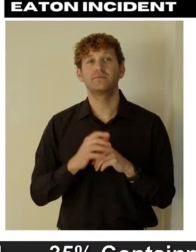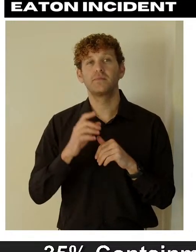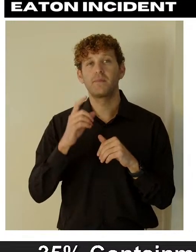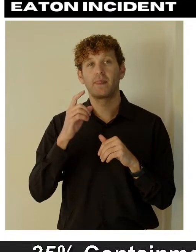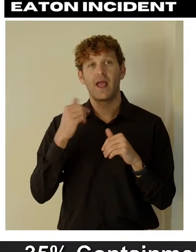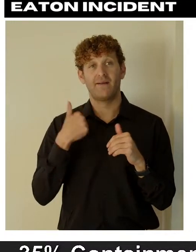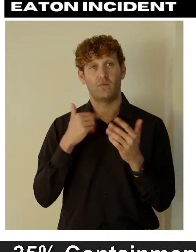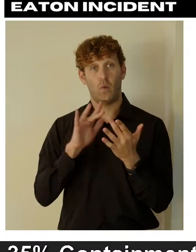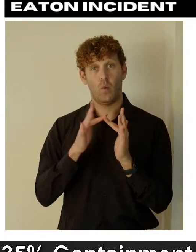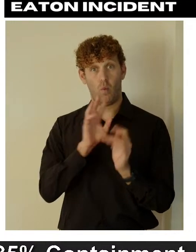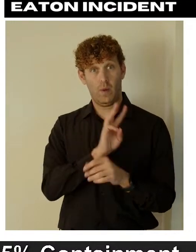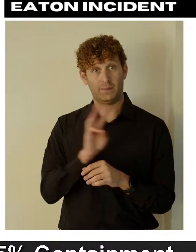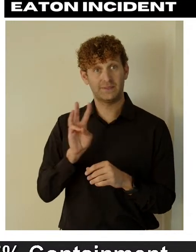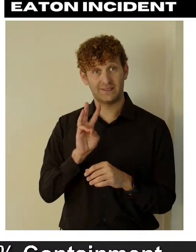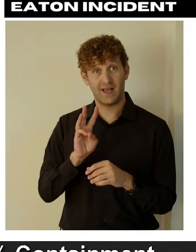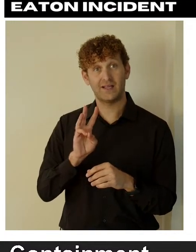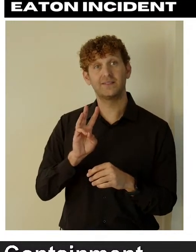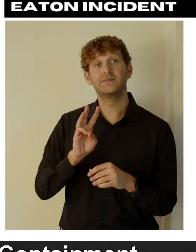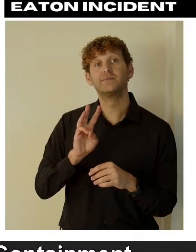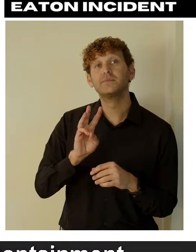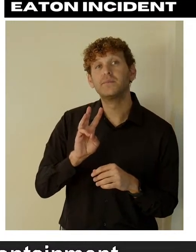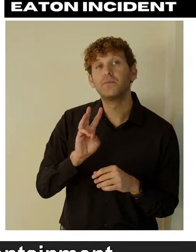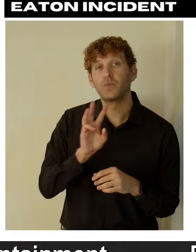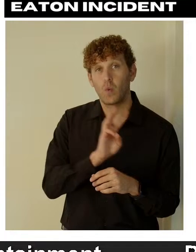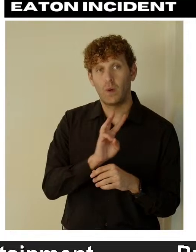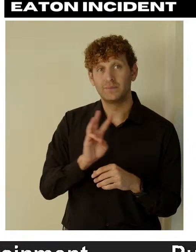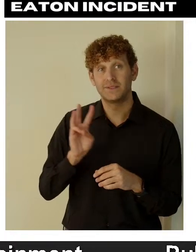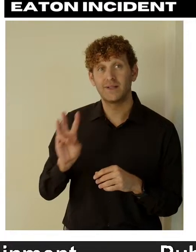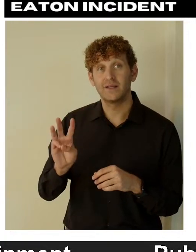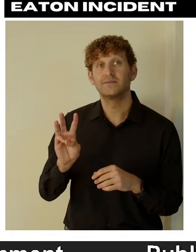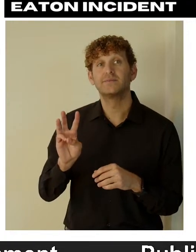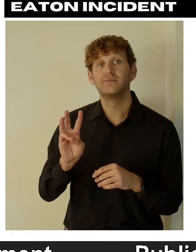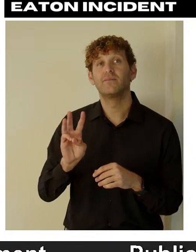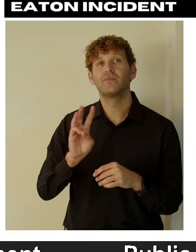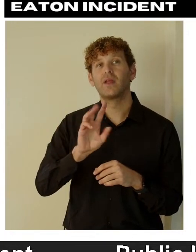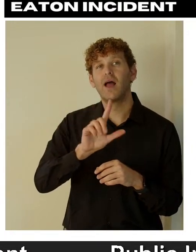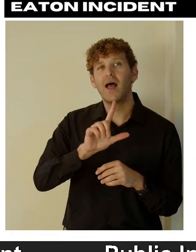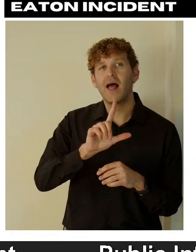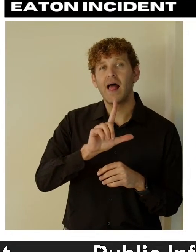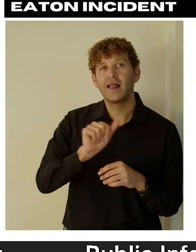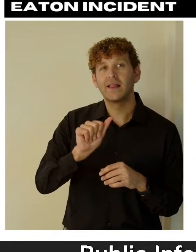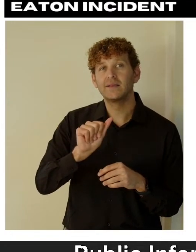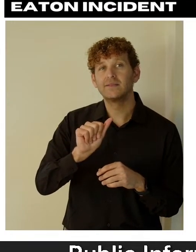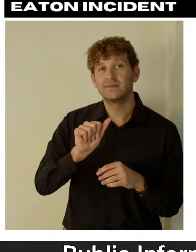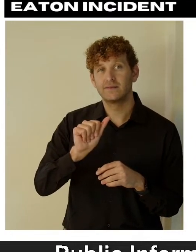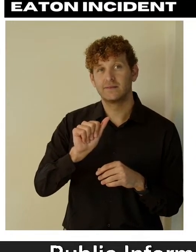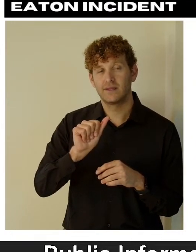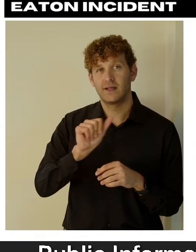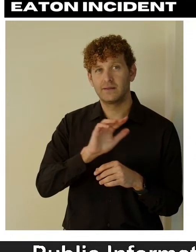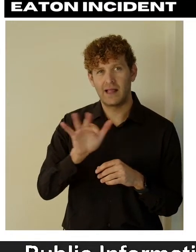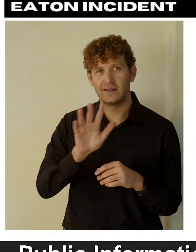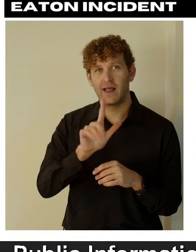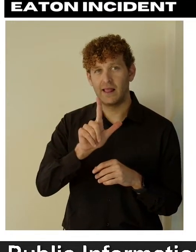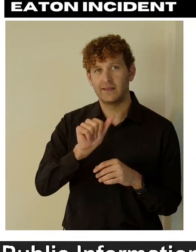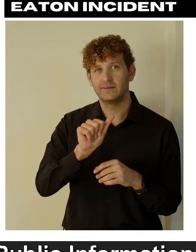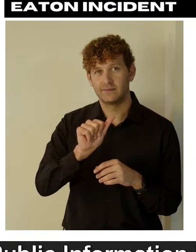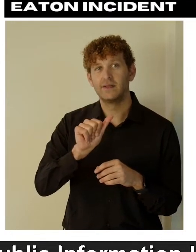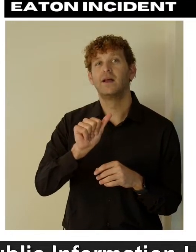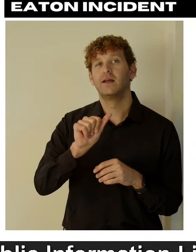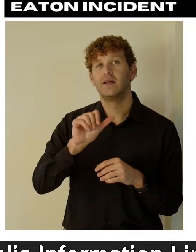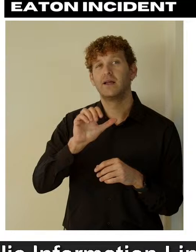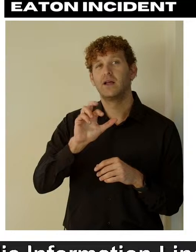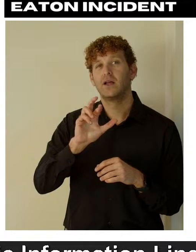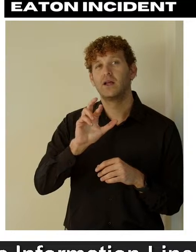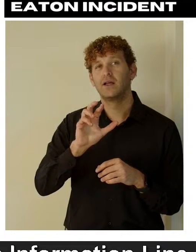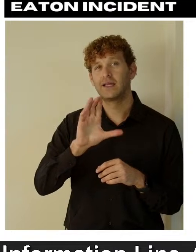recovery.lacounty.gov for location information and hours of operation. We understand there have been many questions that you